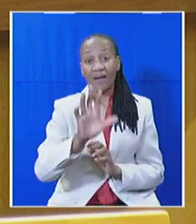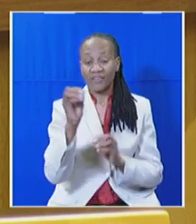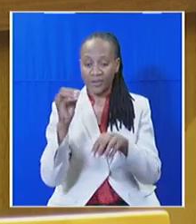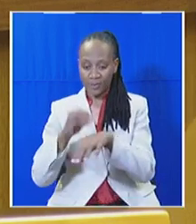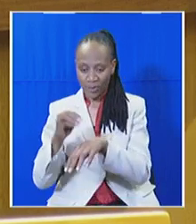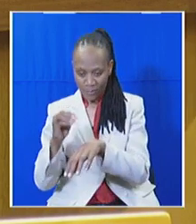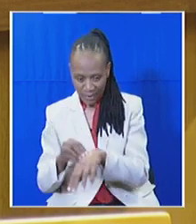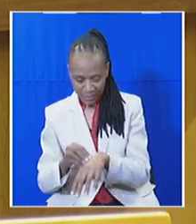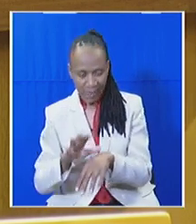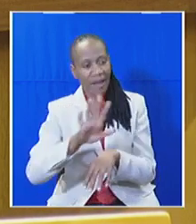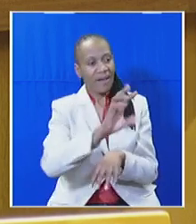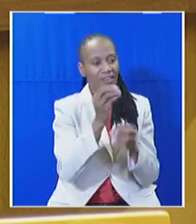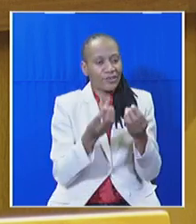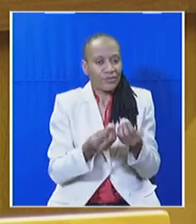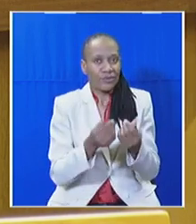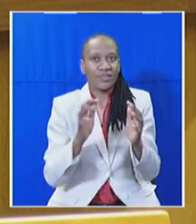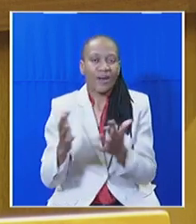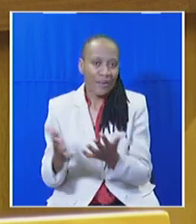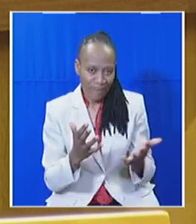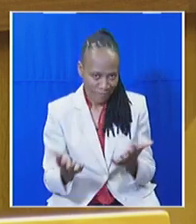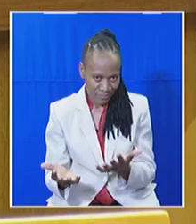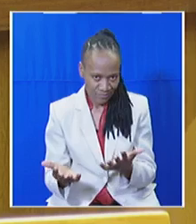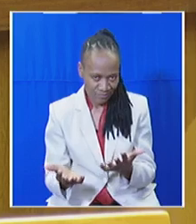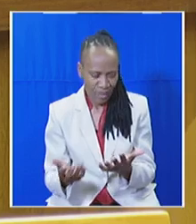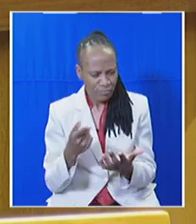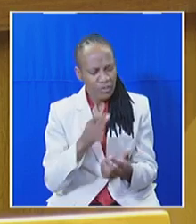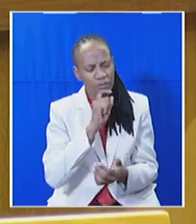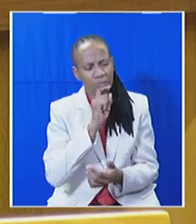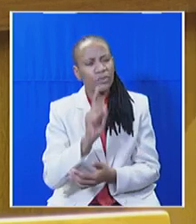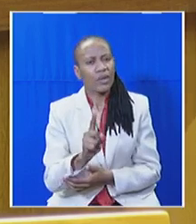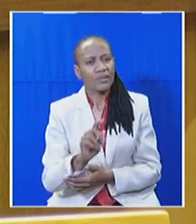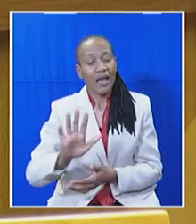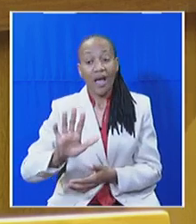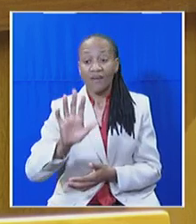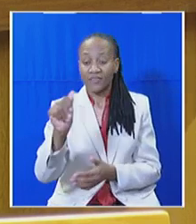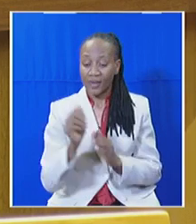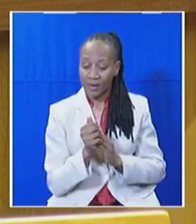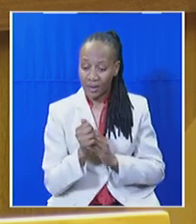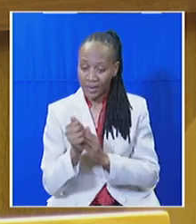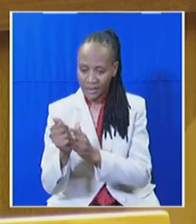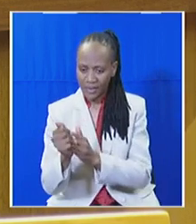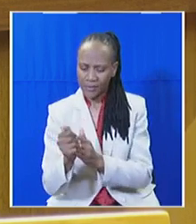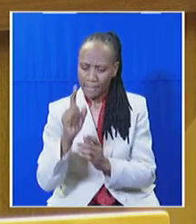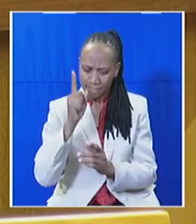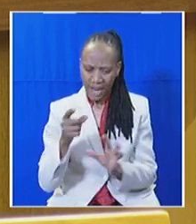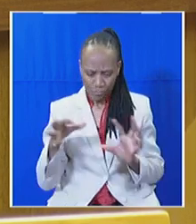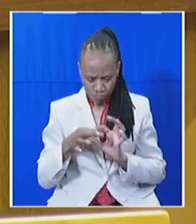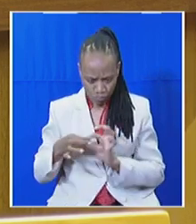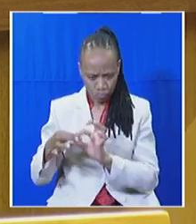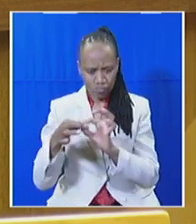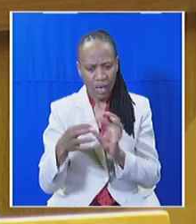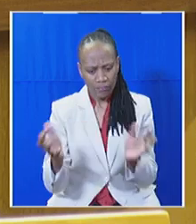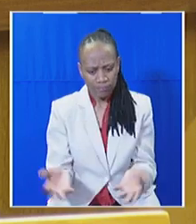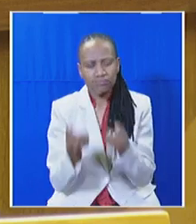problems embodies the fundamental commitment of African leaders to take full